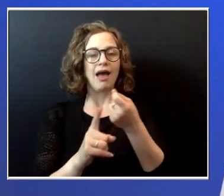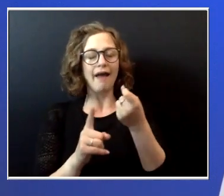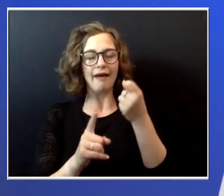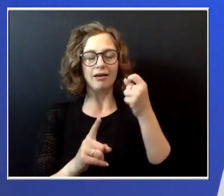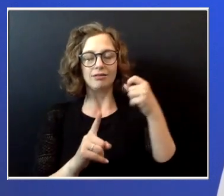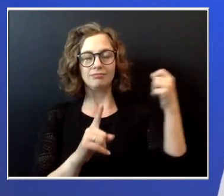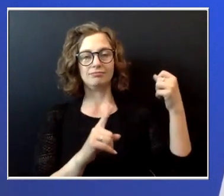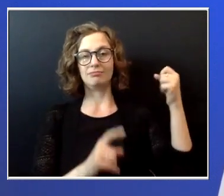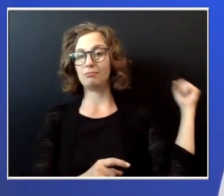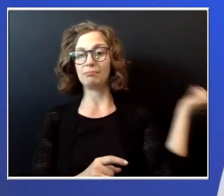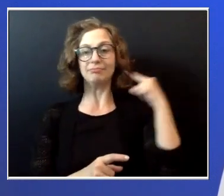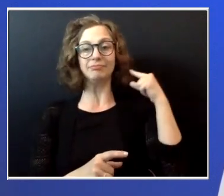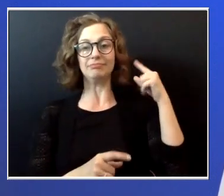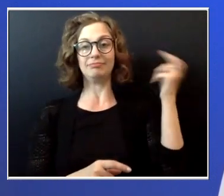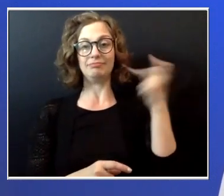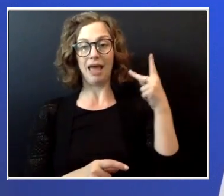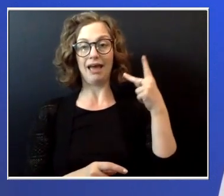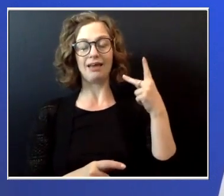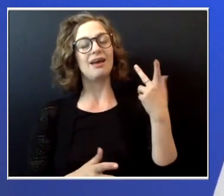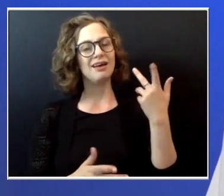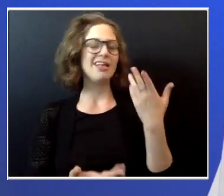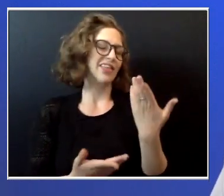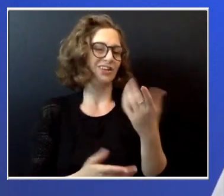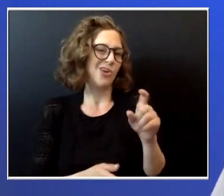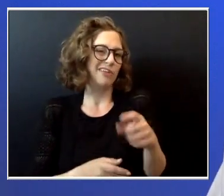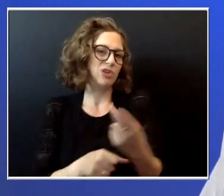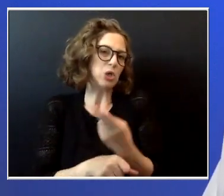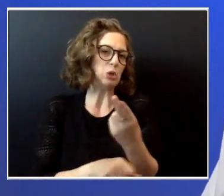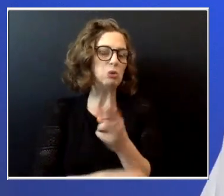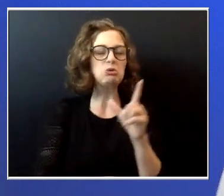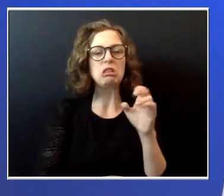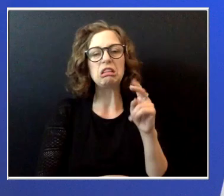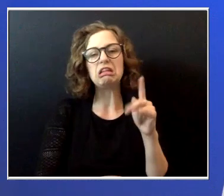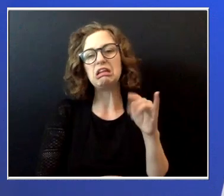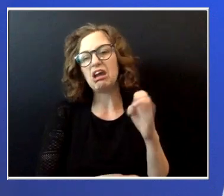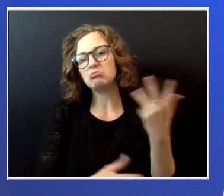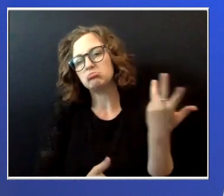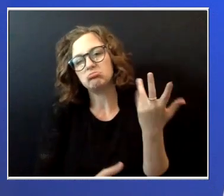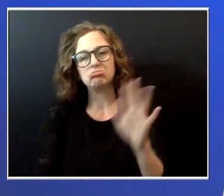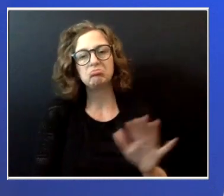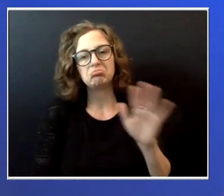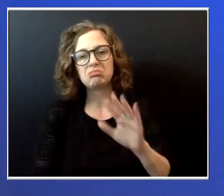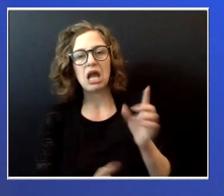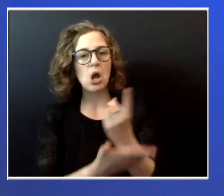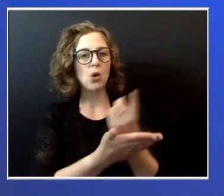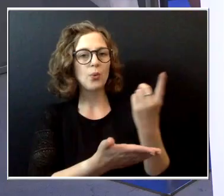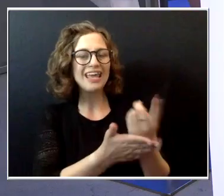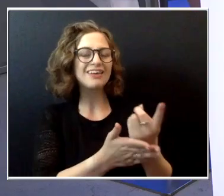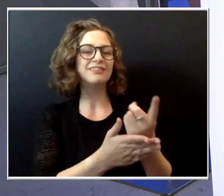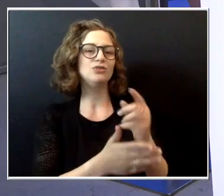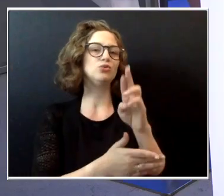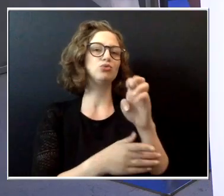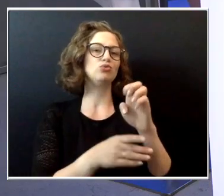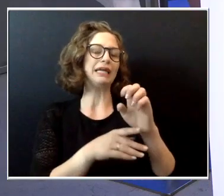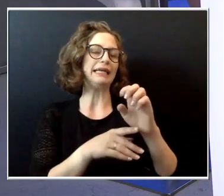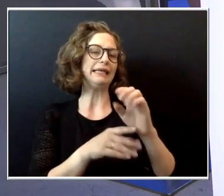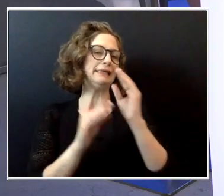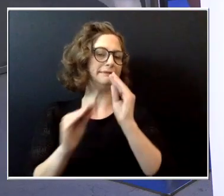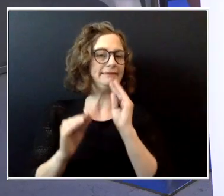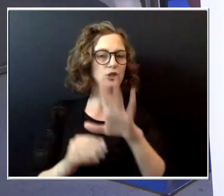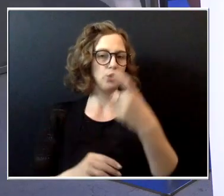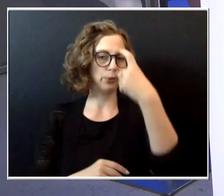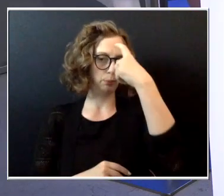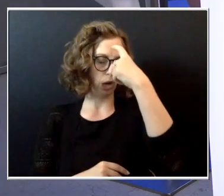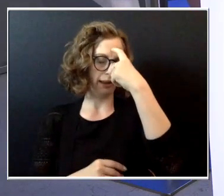sound. So you're not using it indefinitely, but it is nice to have it for maintenance in the future right. if you need it. Will insurance cover this, and how much